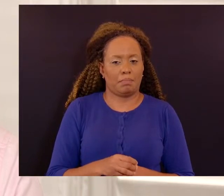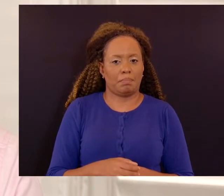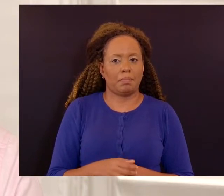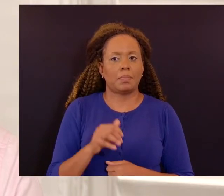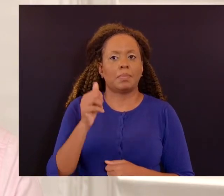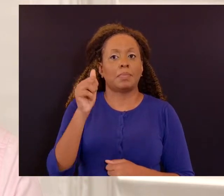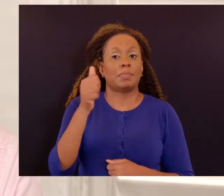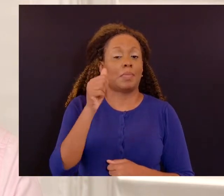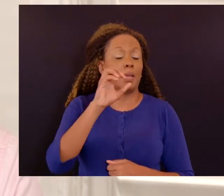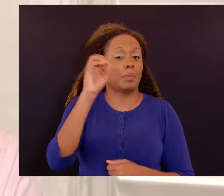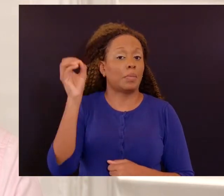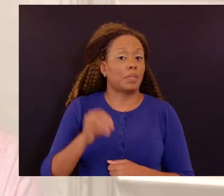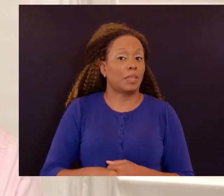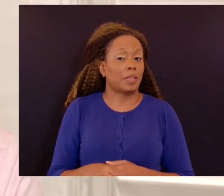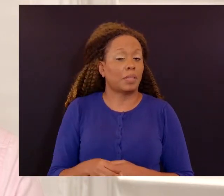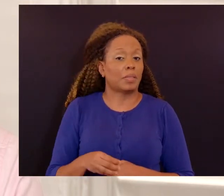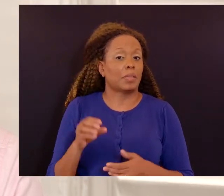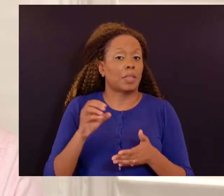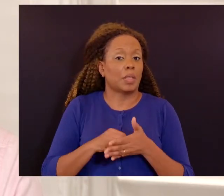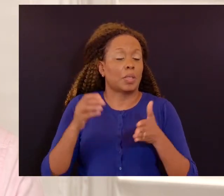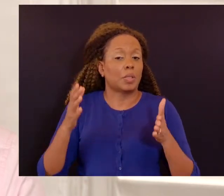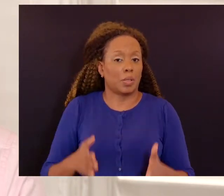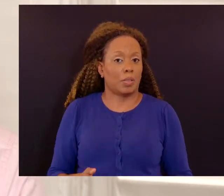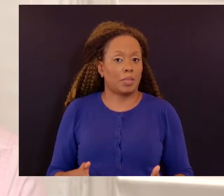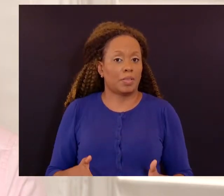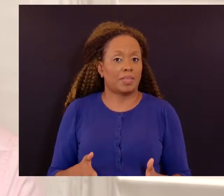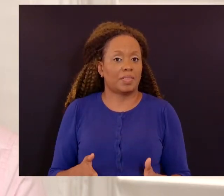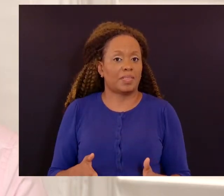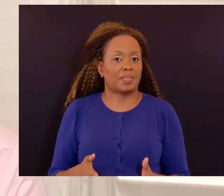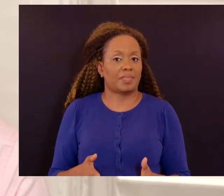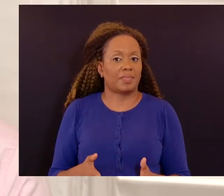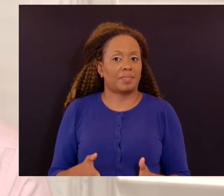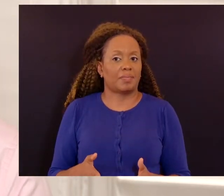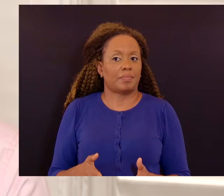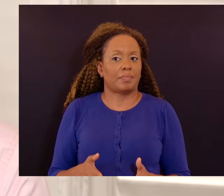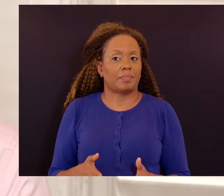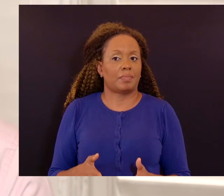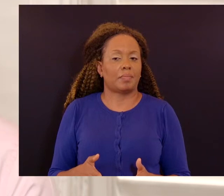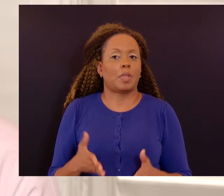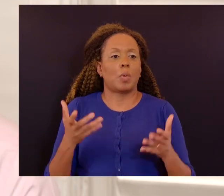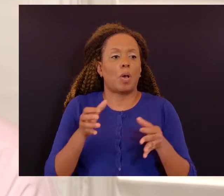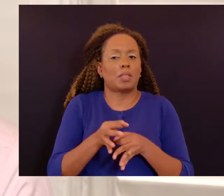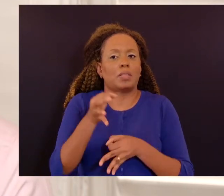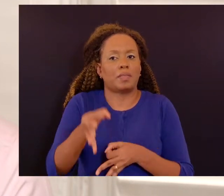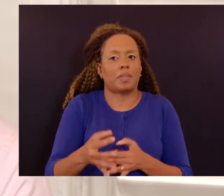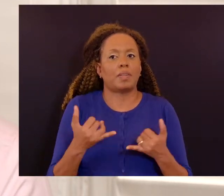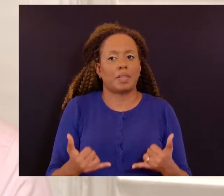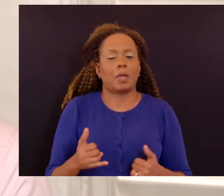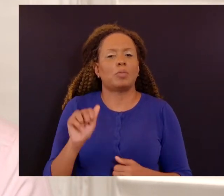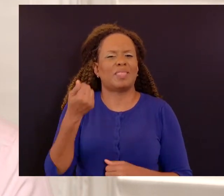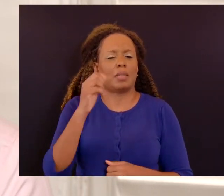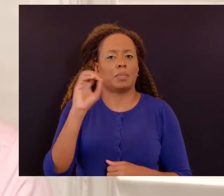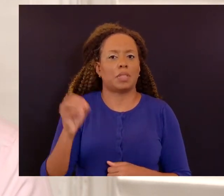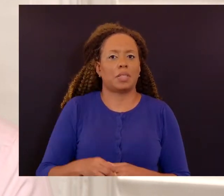candidates who would have been registered seeking to defer at this stage.